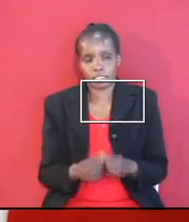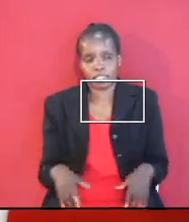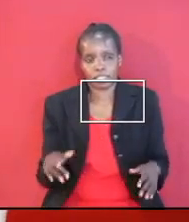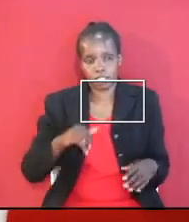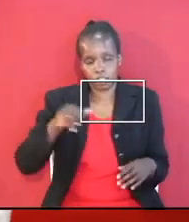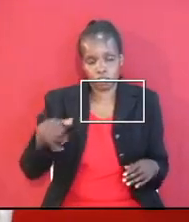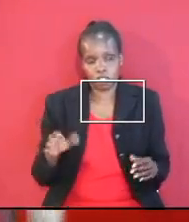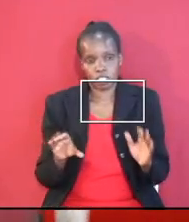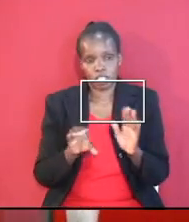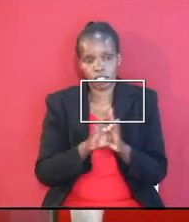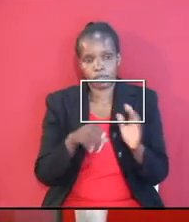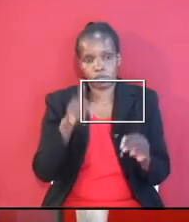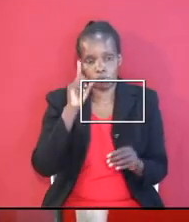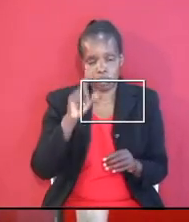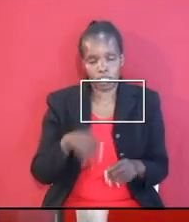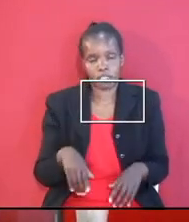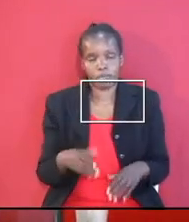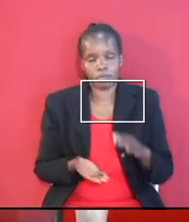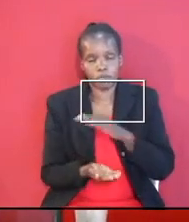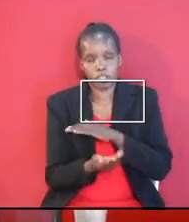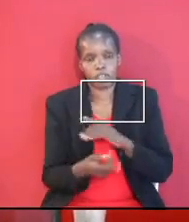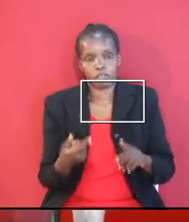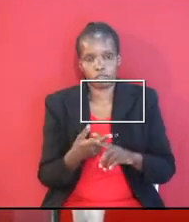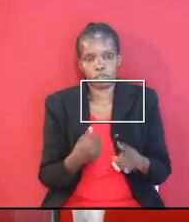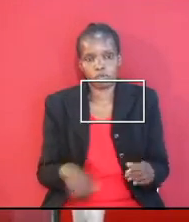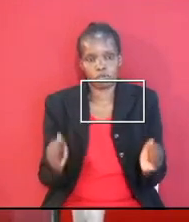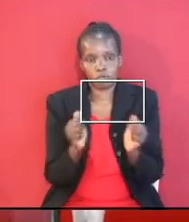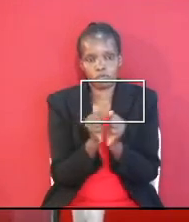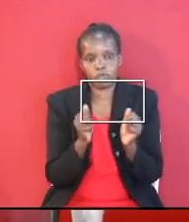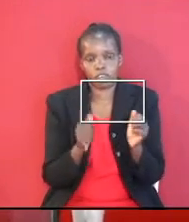John chapter 1 in the morning from verse 17.